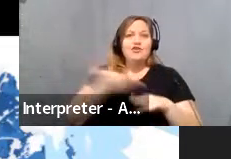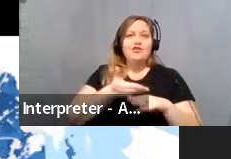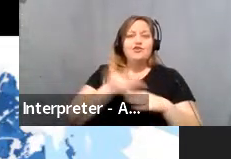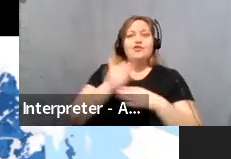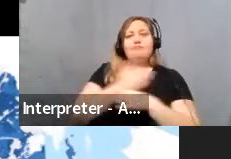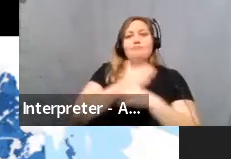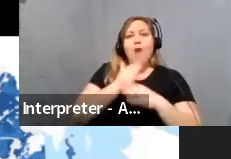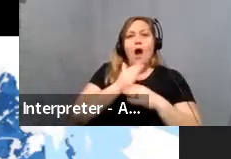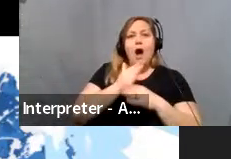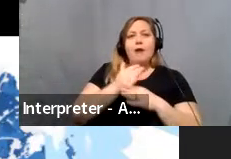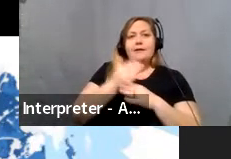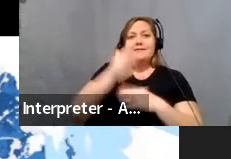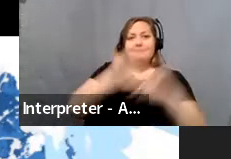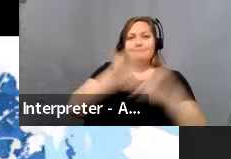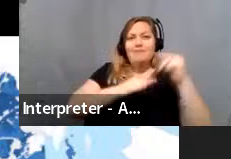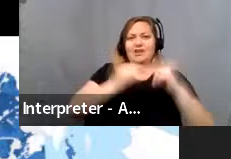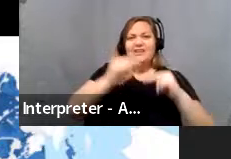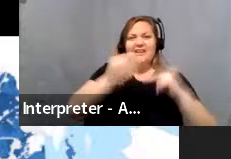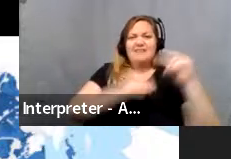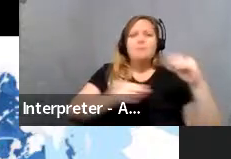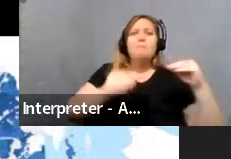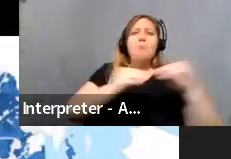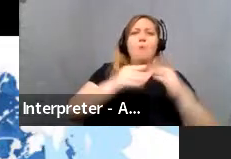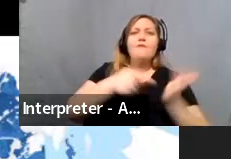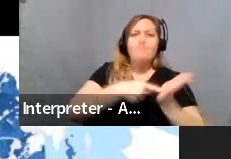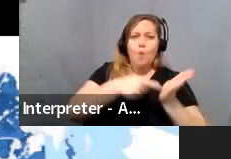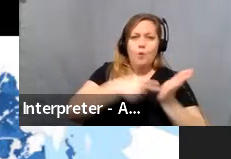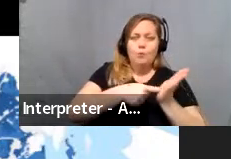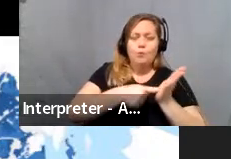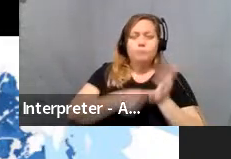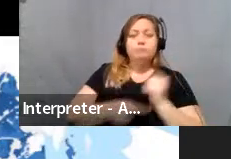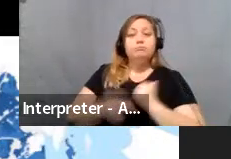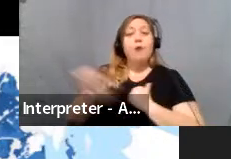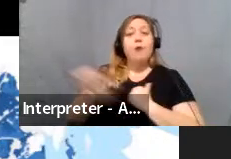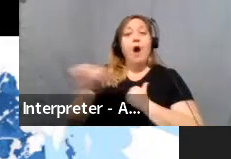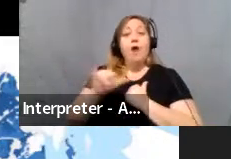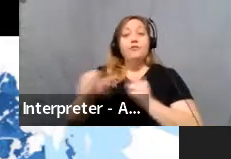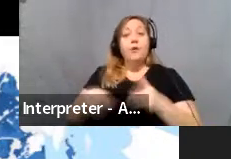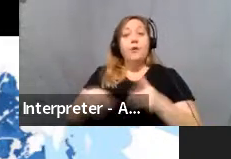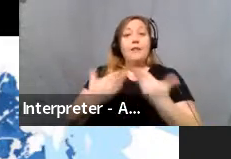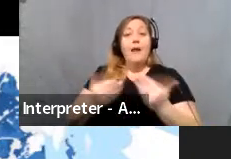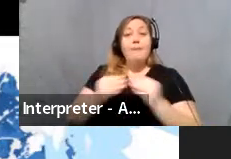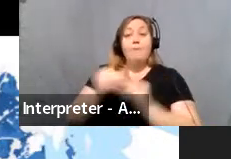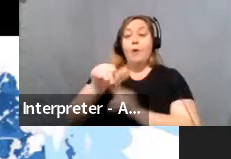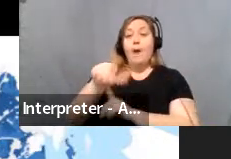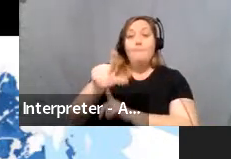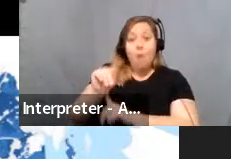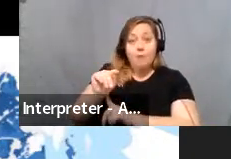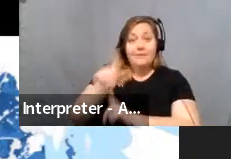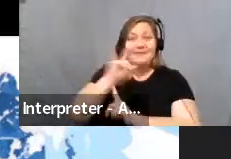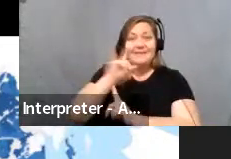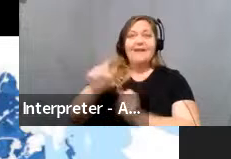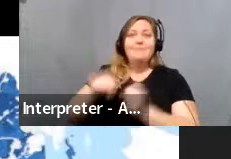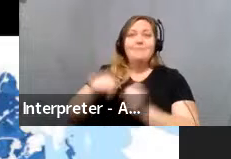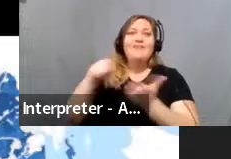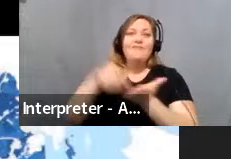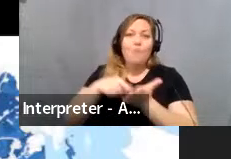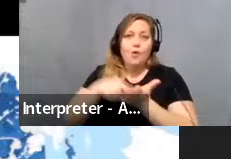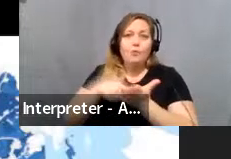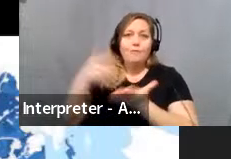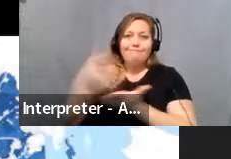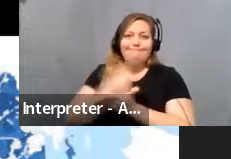naturally affordable than other types of construction, as well as apartment buildings at a scale in which they can take advantage of existing affordability programs.